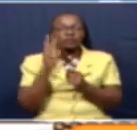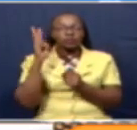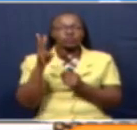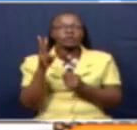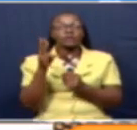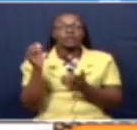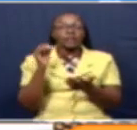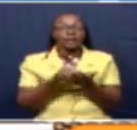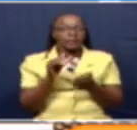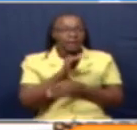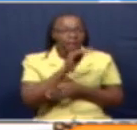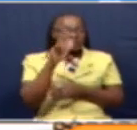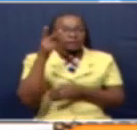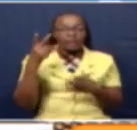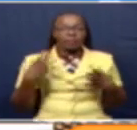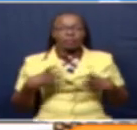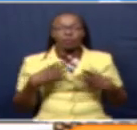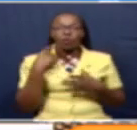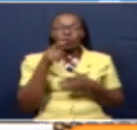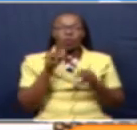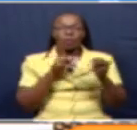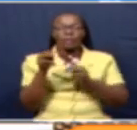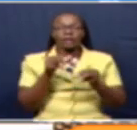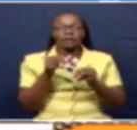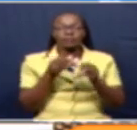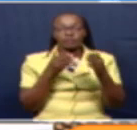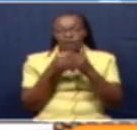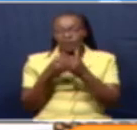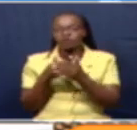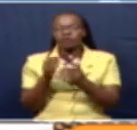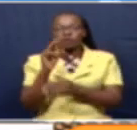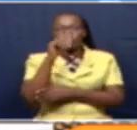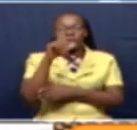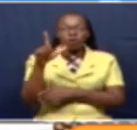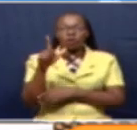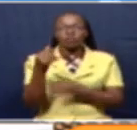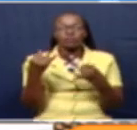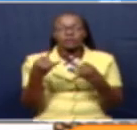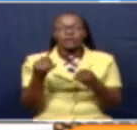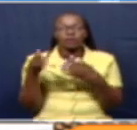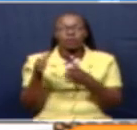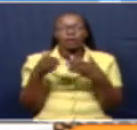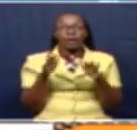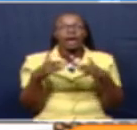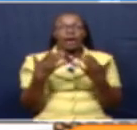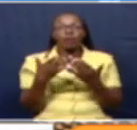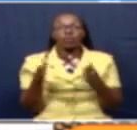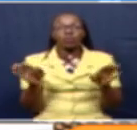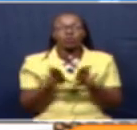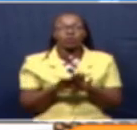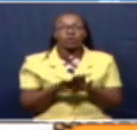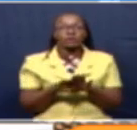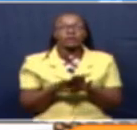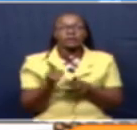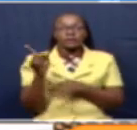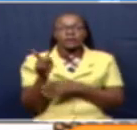which had earlier today accused owners and managers of the Junction Mall of underhand tactics in the closure of the key branch over the